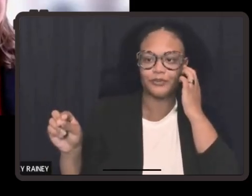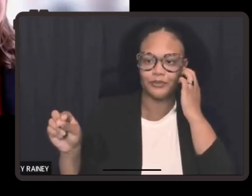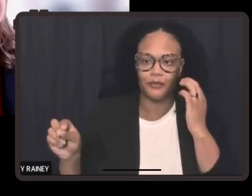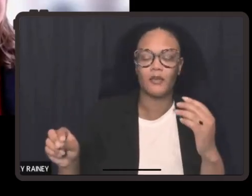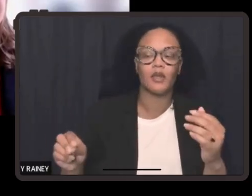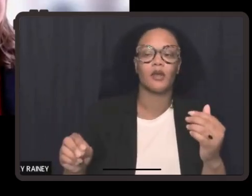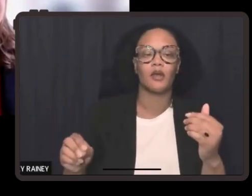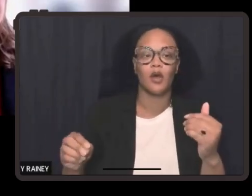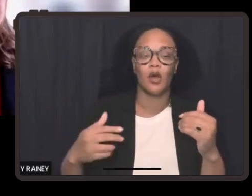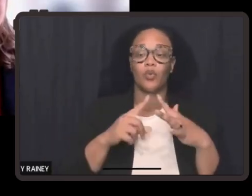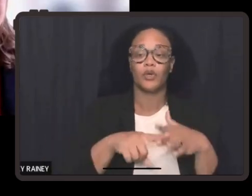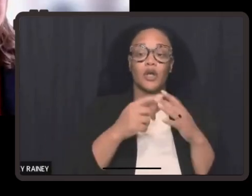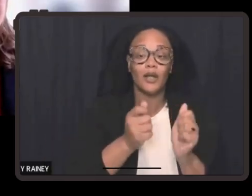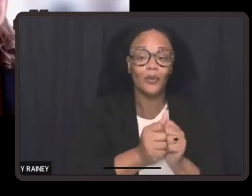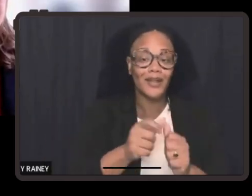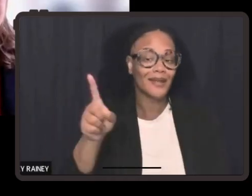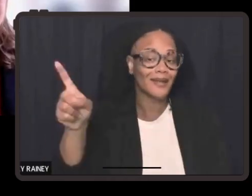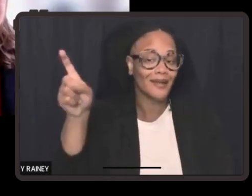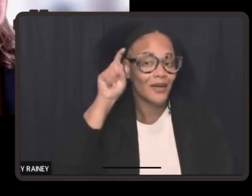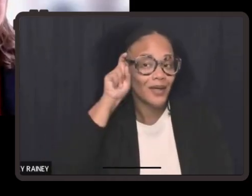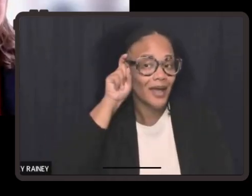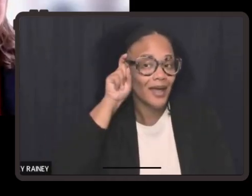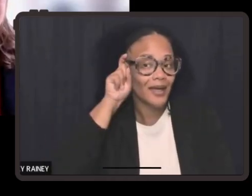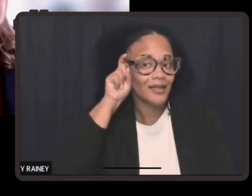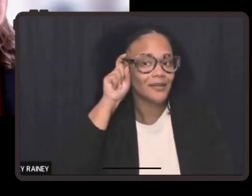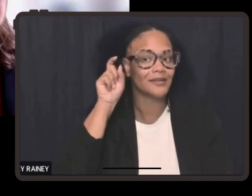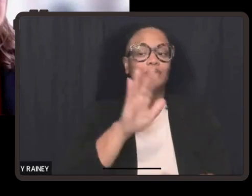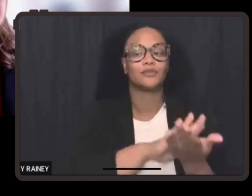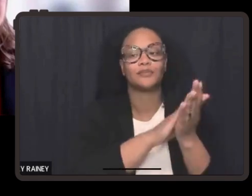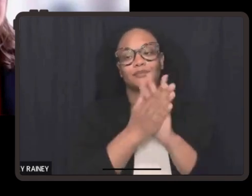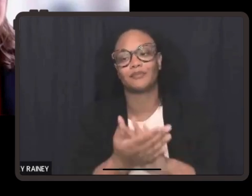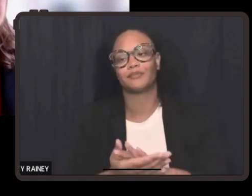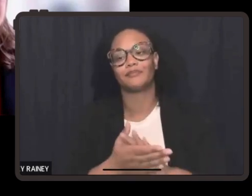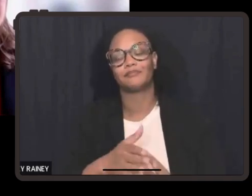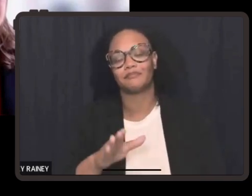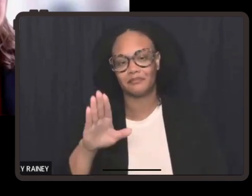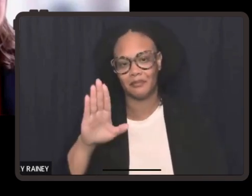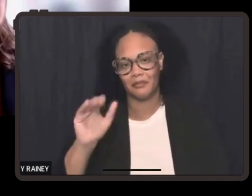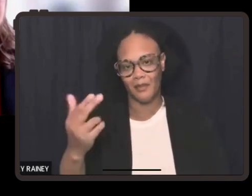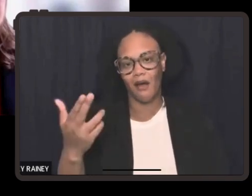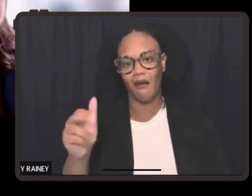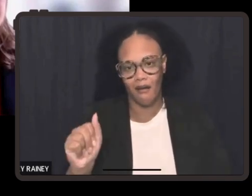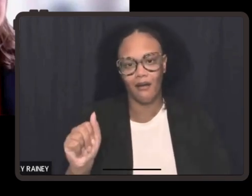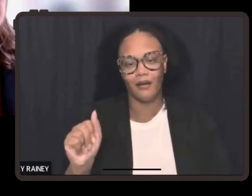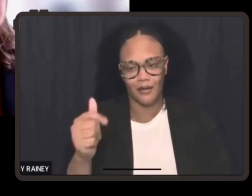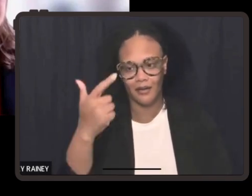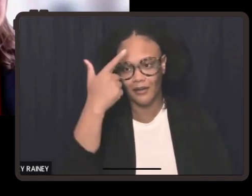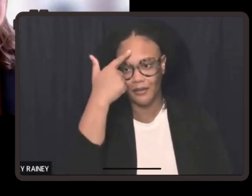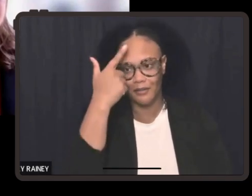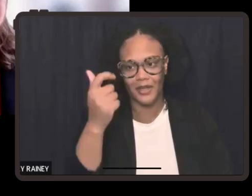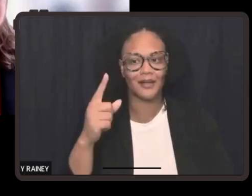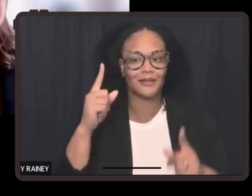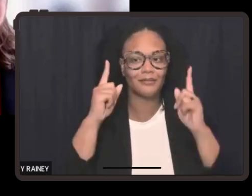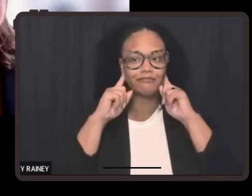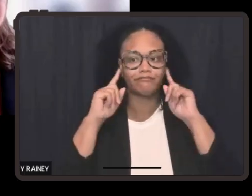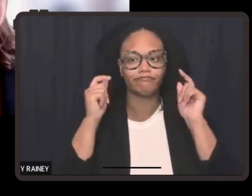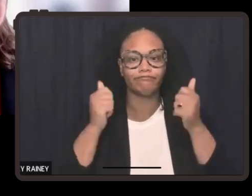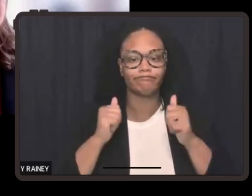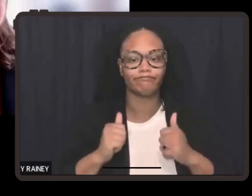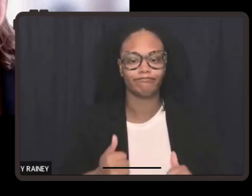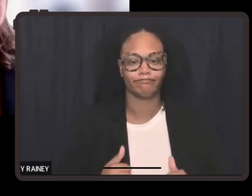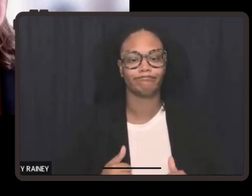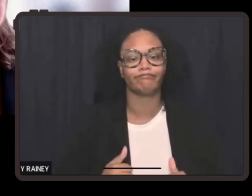regular hearing aids into a bone construction hearing aid because of worsening of the